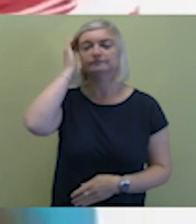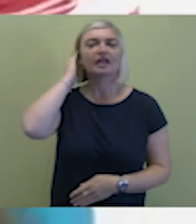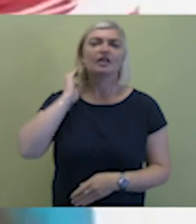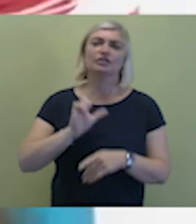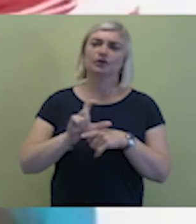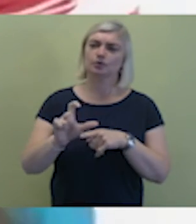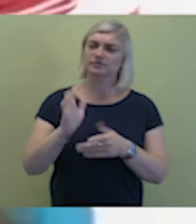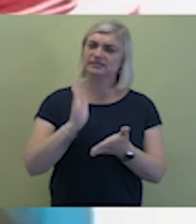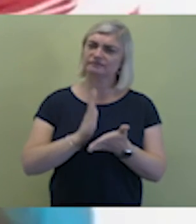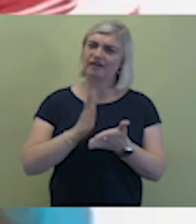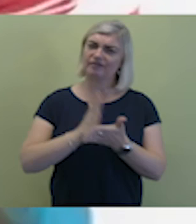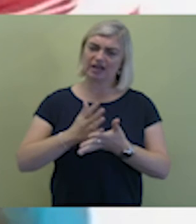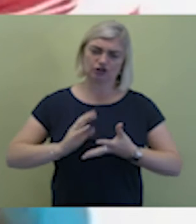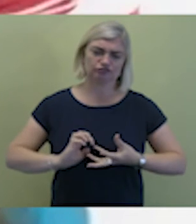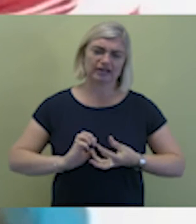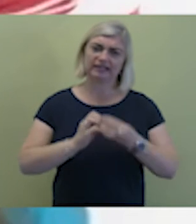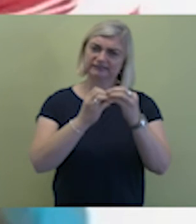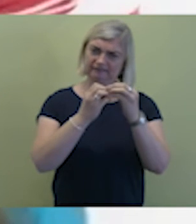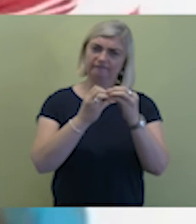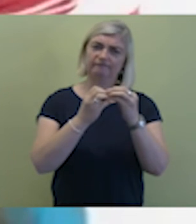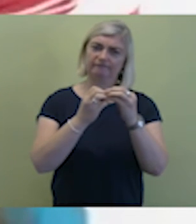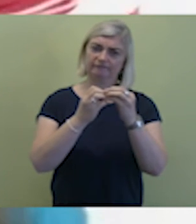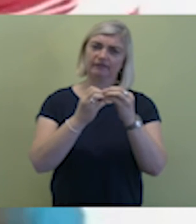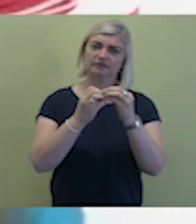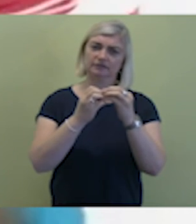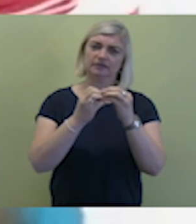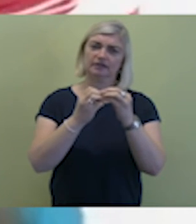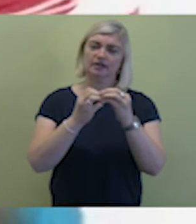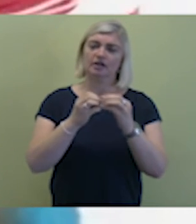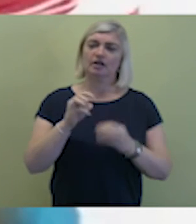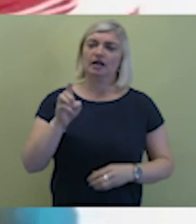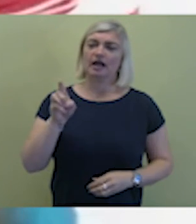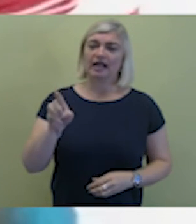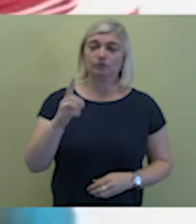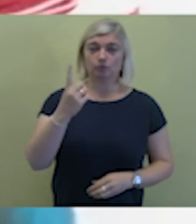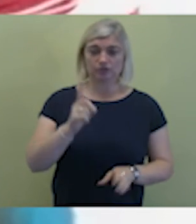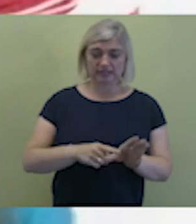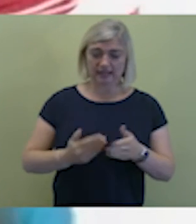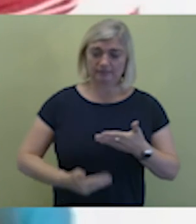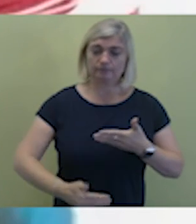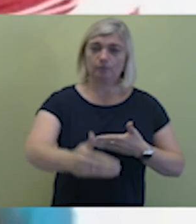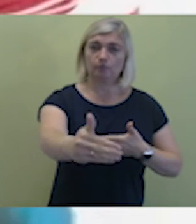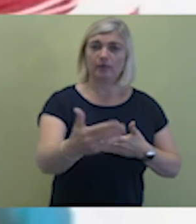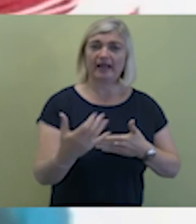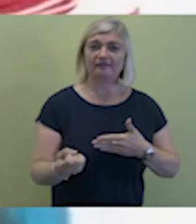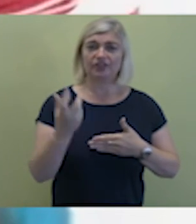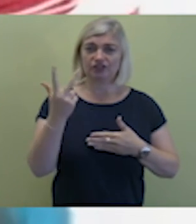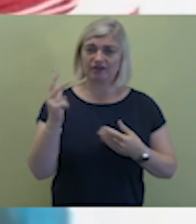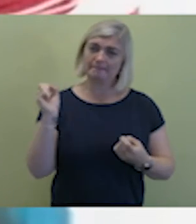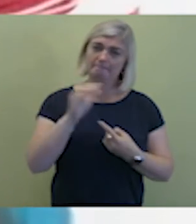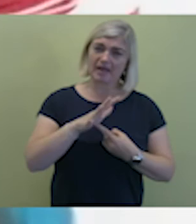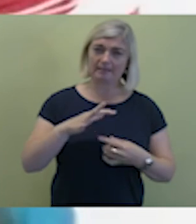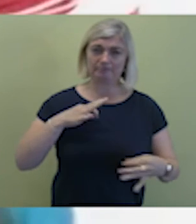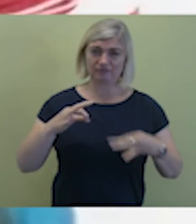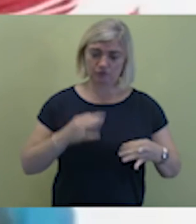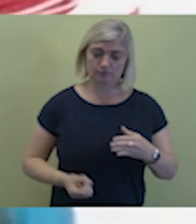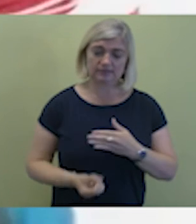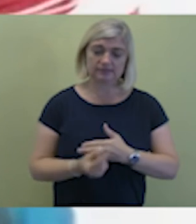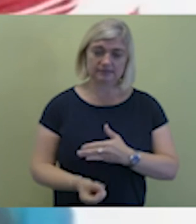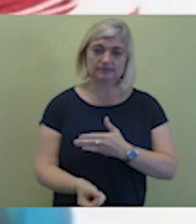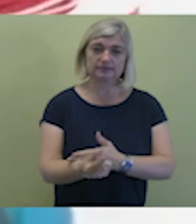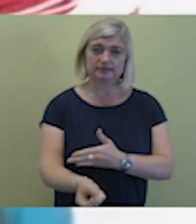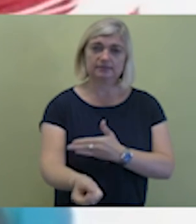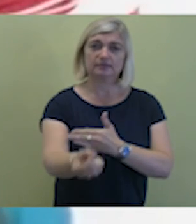It's a highly creative course and we work towards 3 main performances during the year, but we do have other performances as well that take